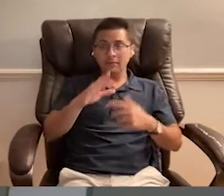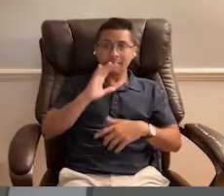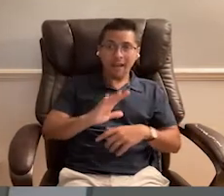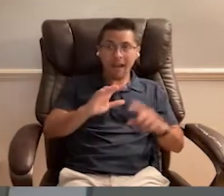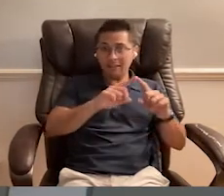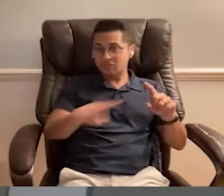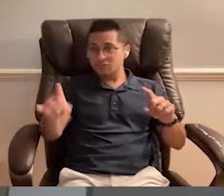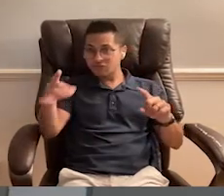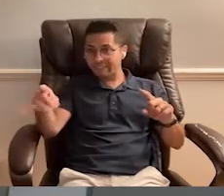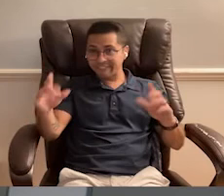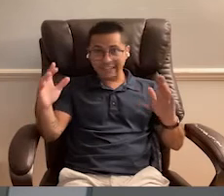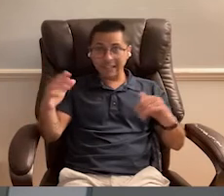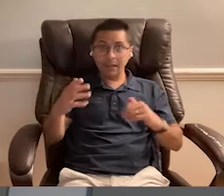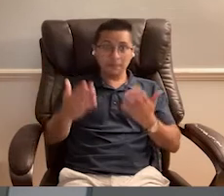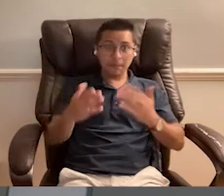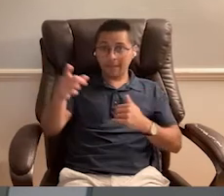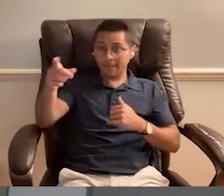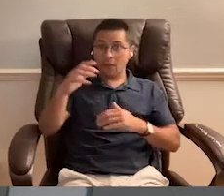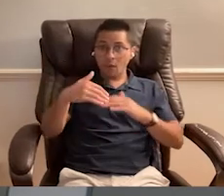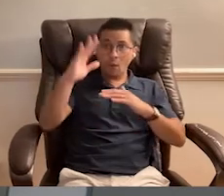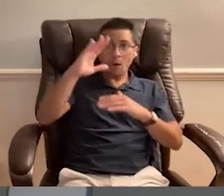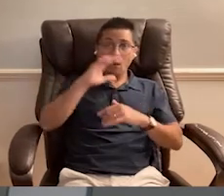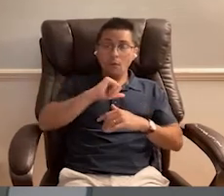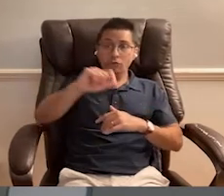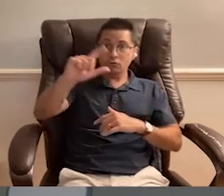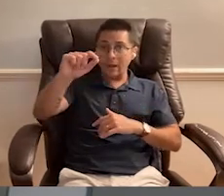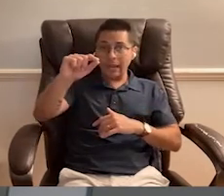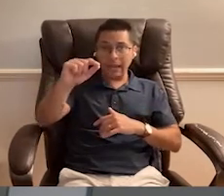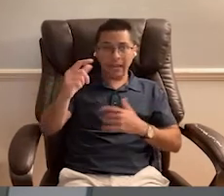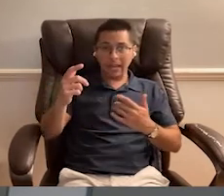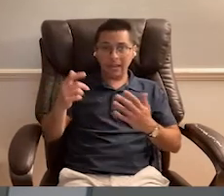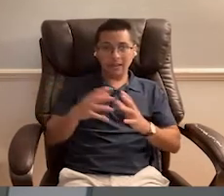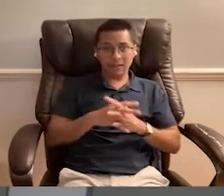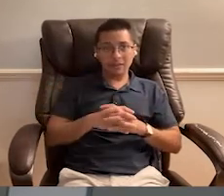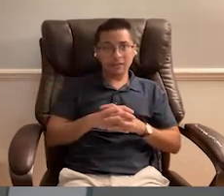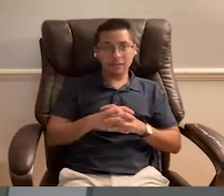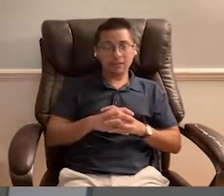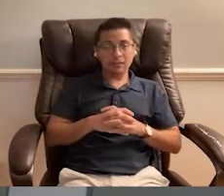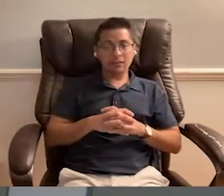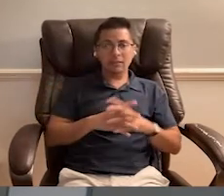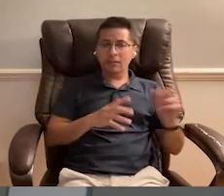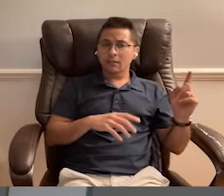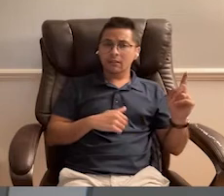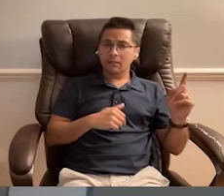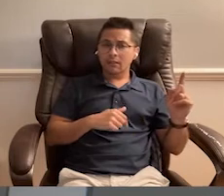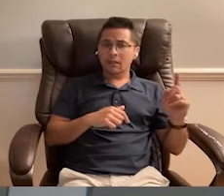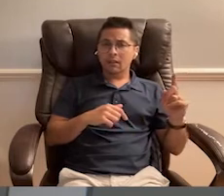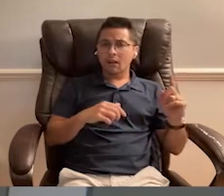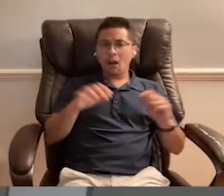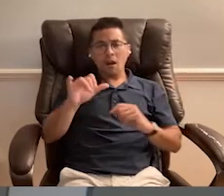have tests from prior to the age of 18 at that point. So while they may be over 20 years old, it's okay.